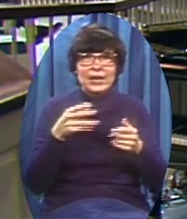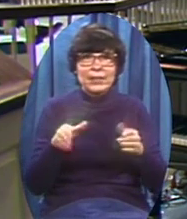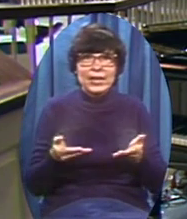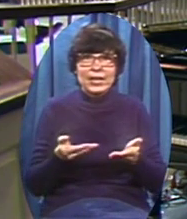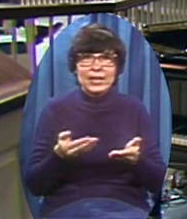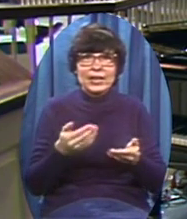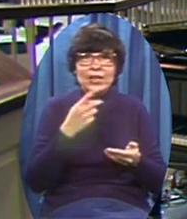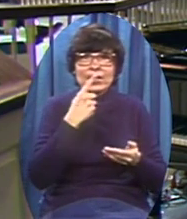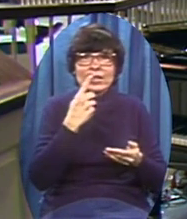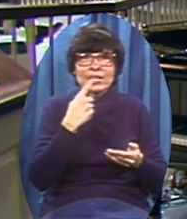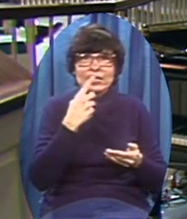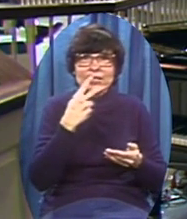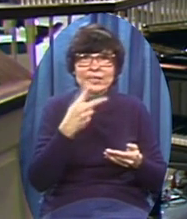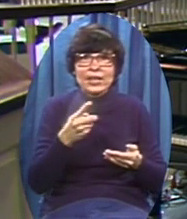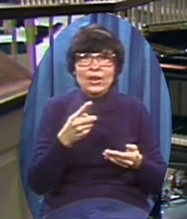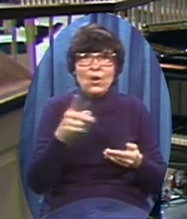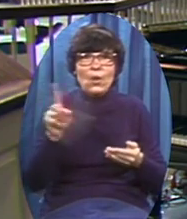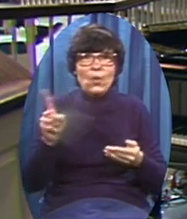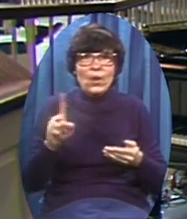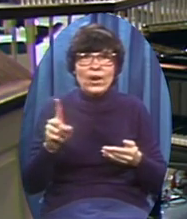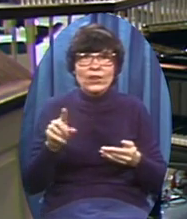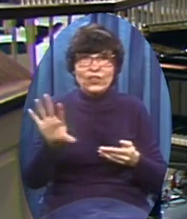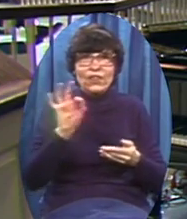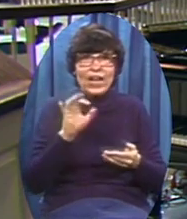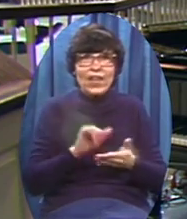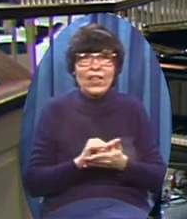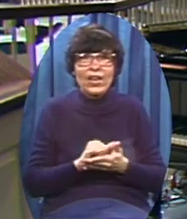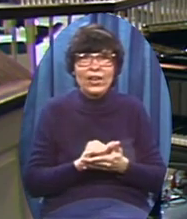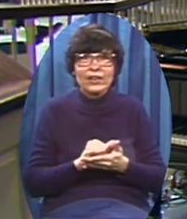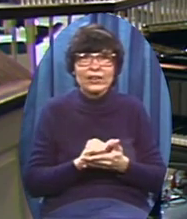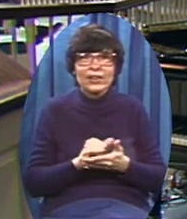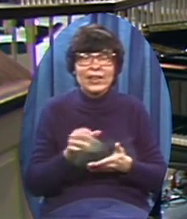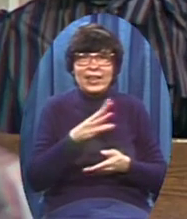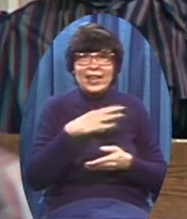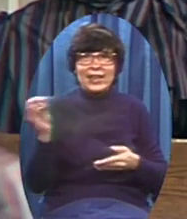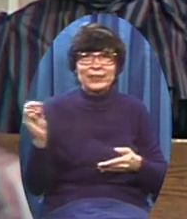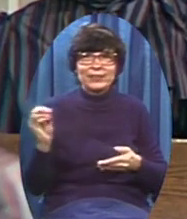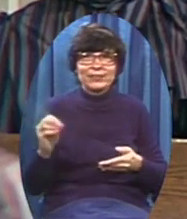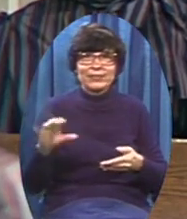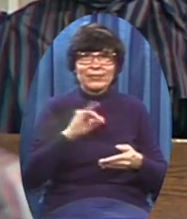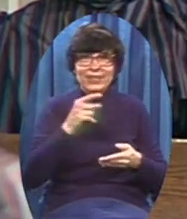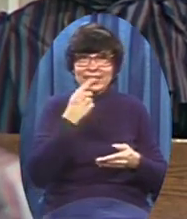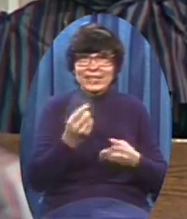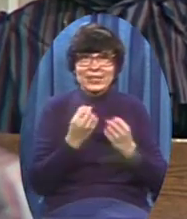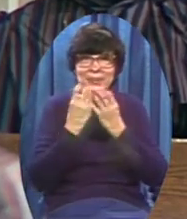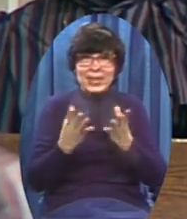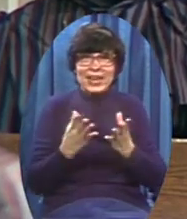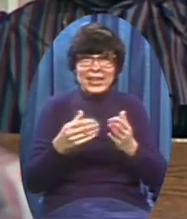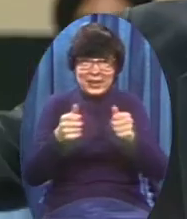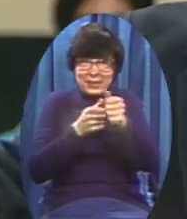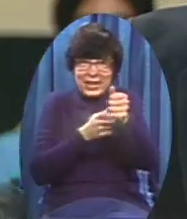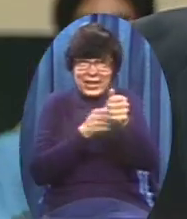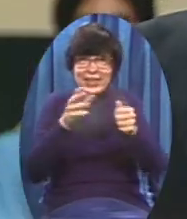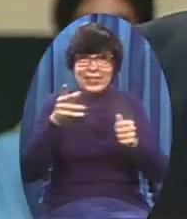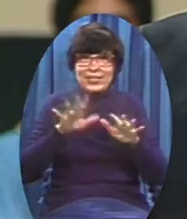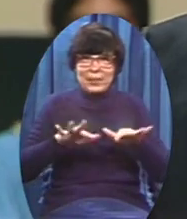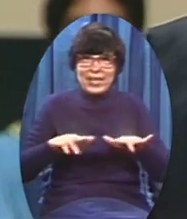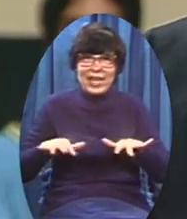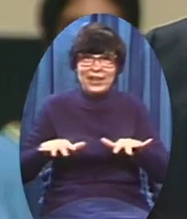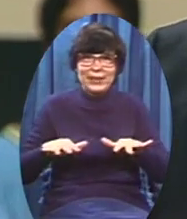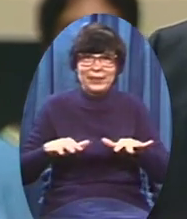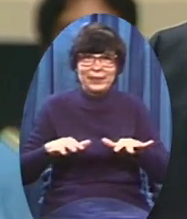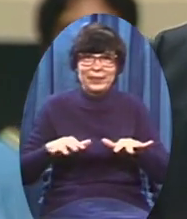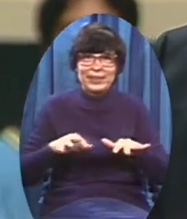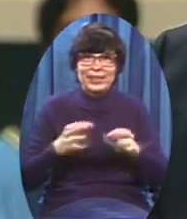where did those cards come from? I said, right over behind the piano. I said, there's lots of them over there. If you want a deck, help yourself. I was in another